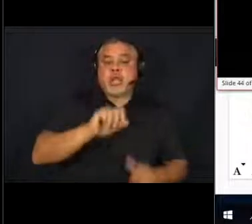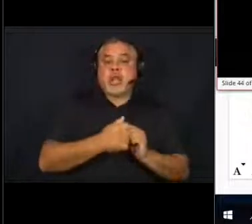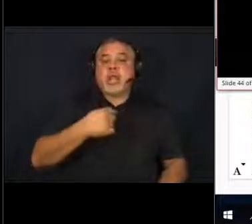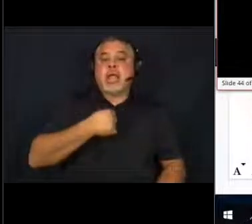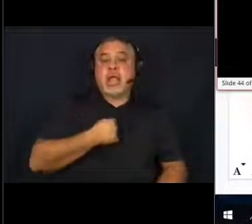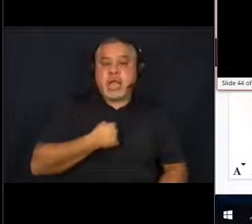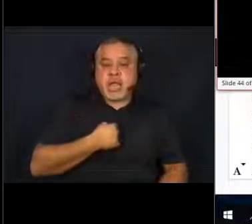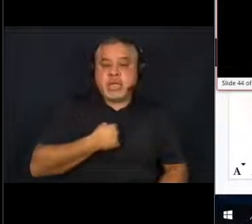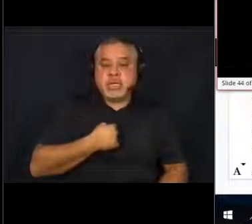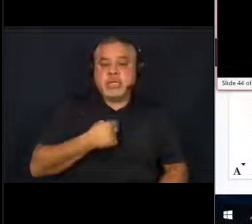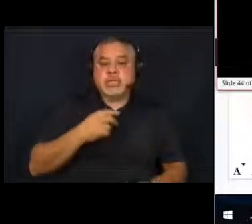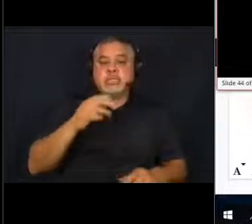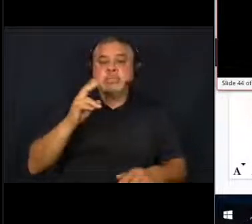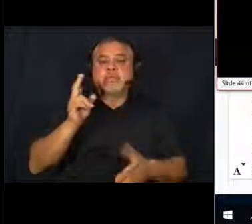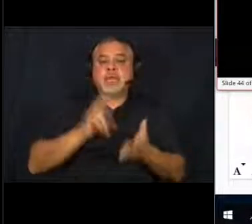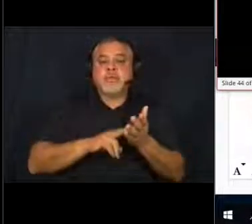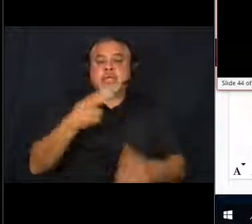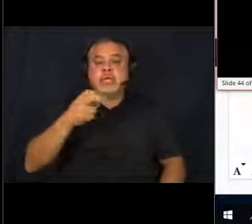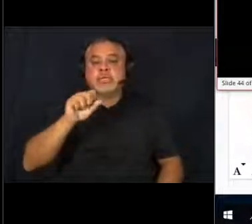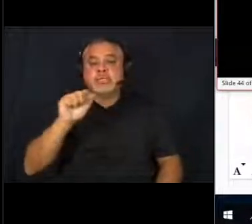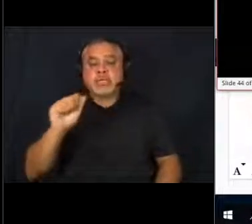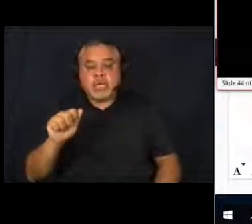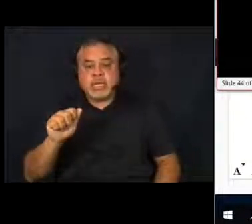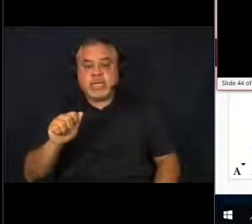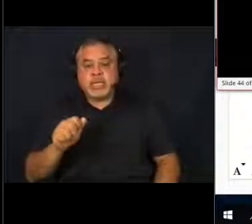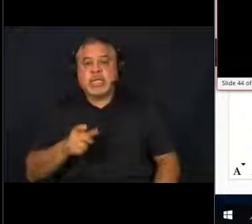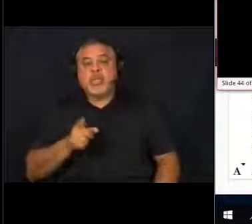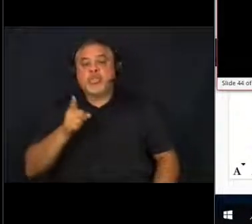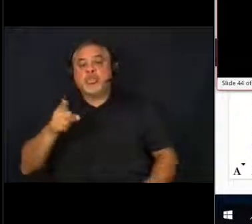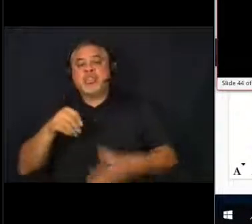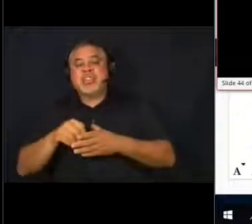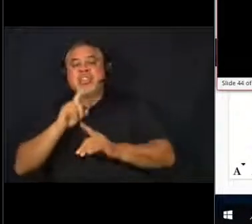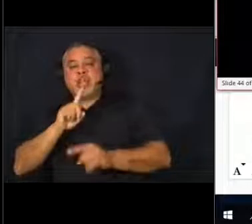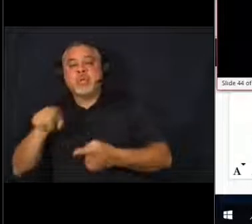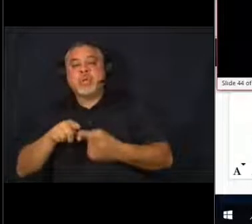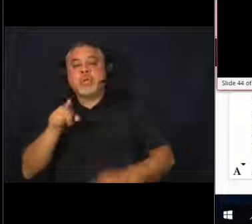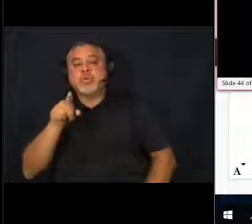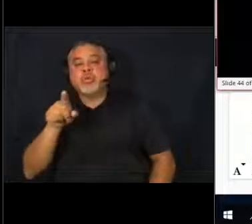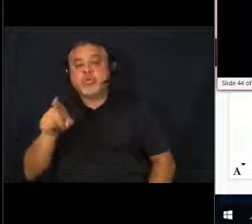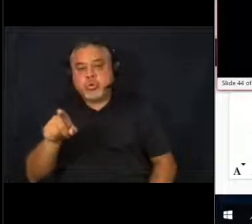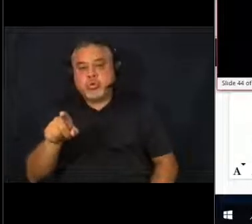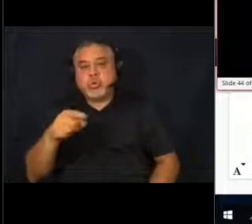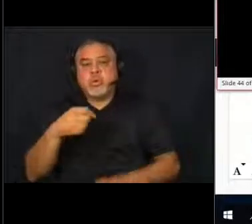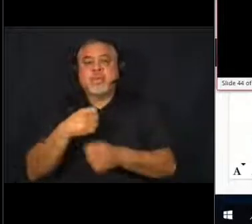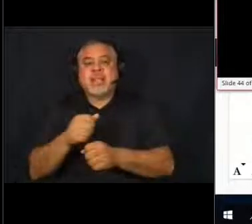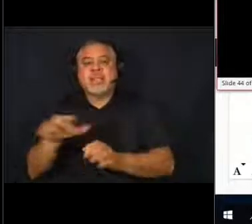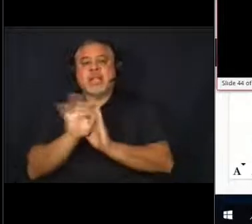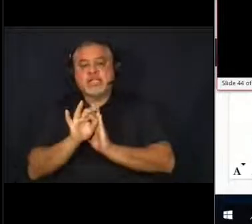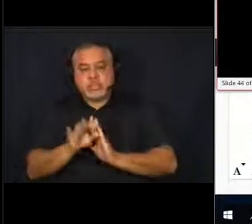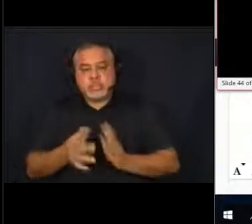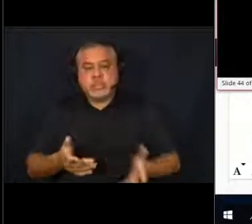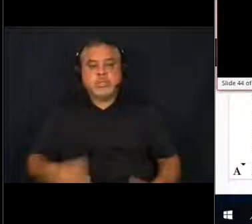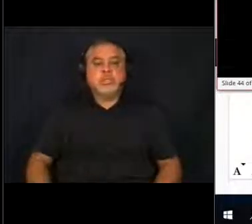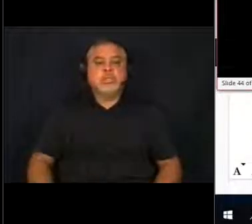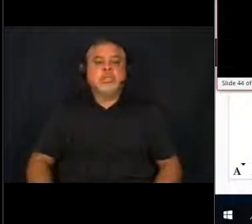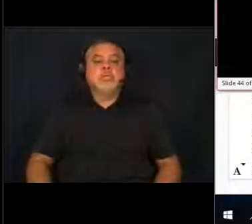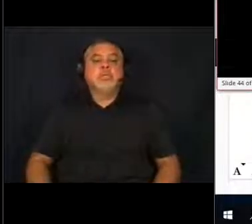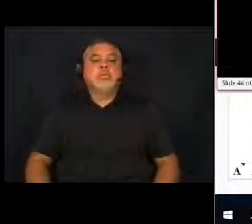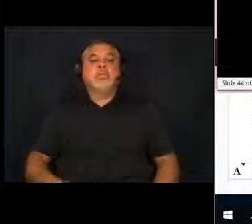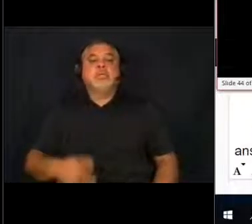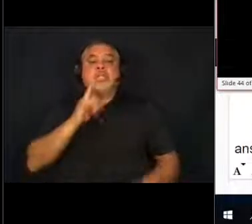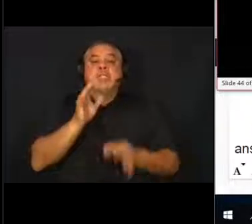for an HSA? And you in the answer, when you make the election. So it's